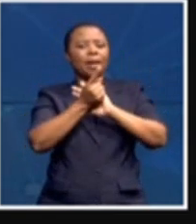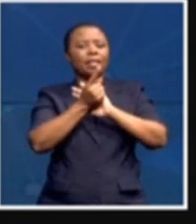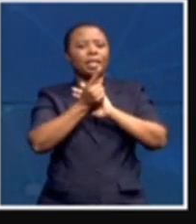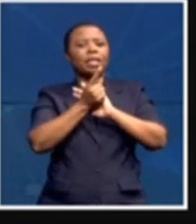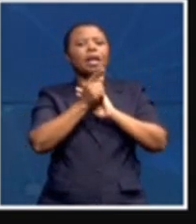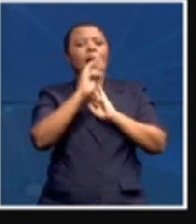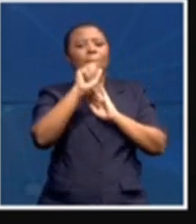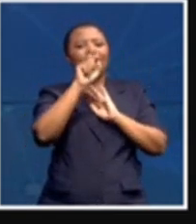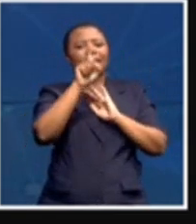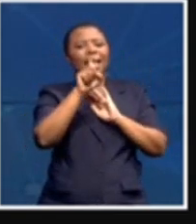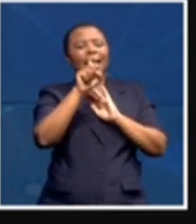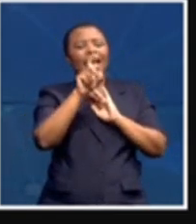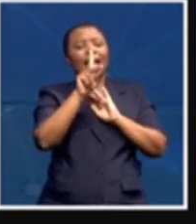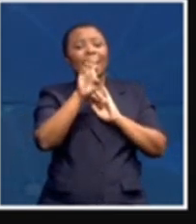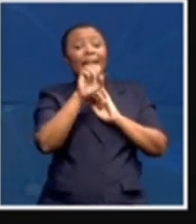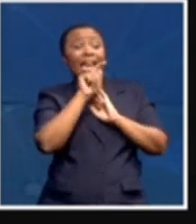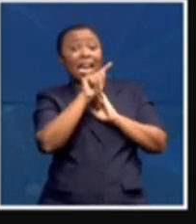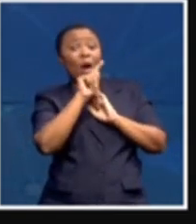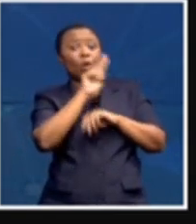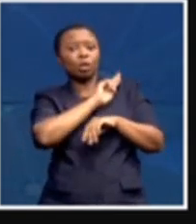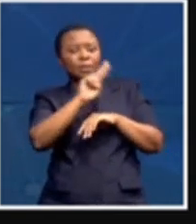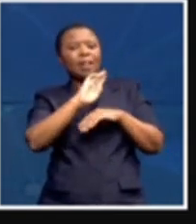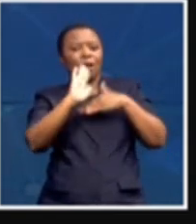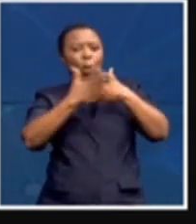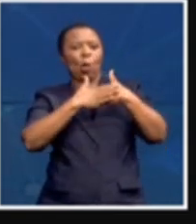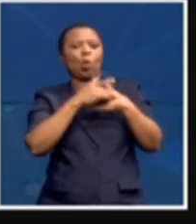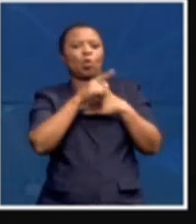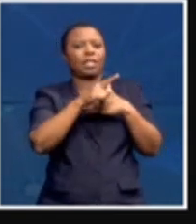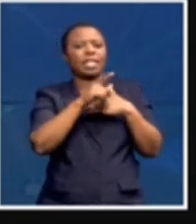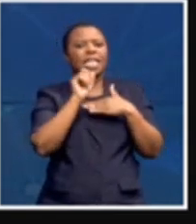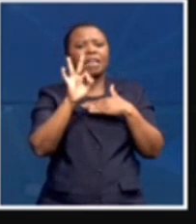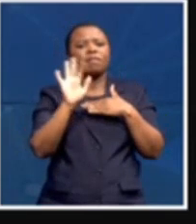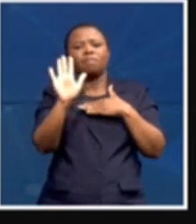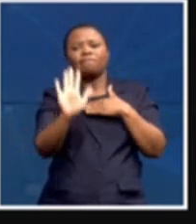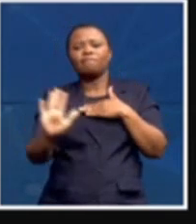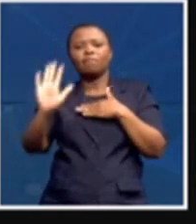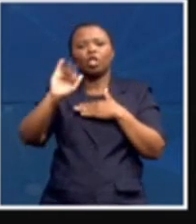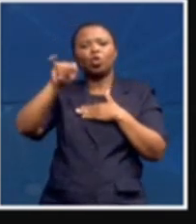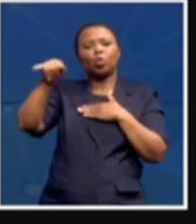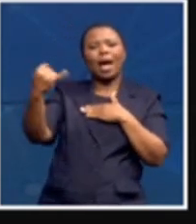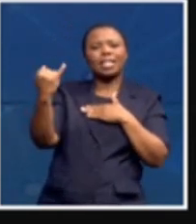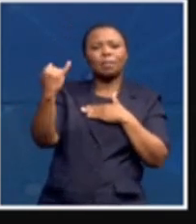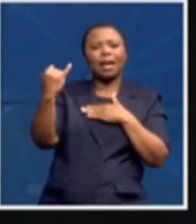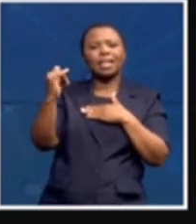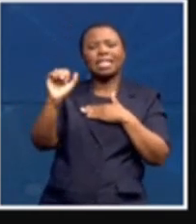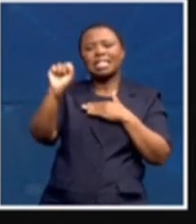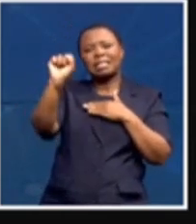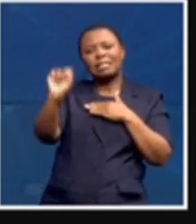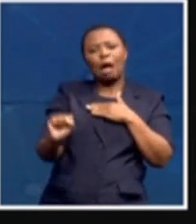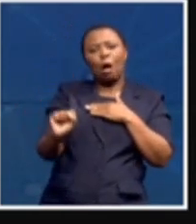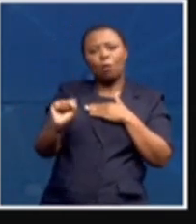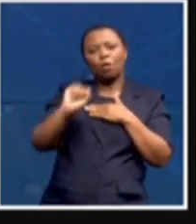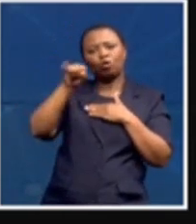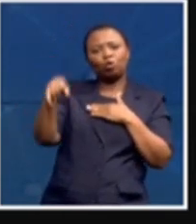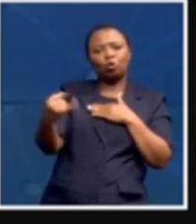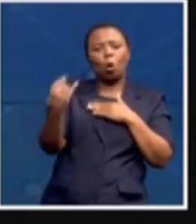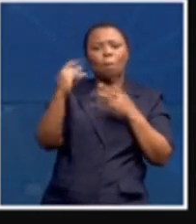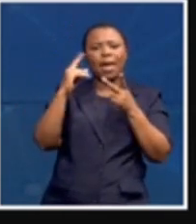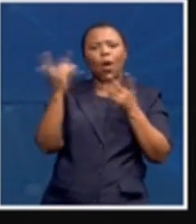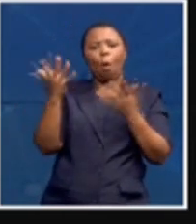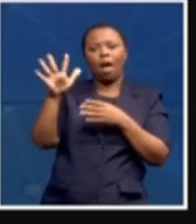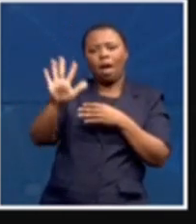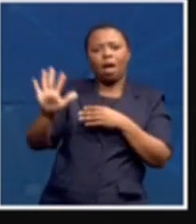Johannesburg area, your South Joburg, your Bara is currently struggling because it's